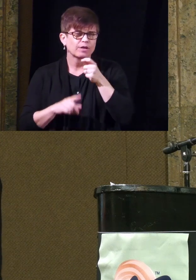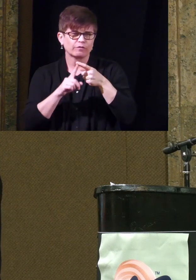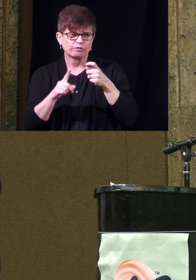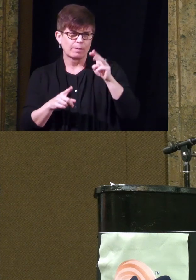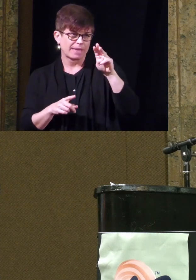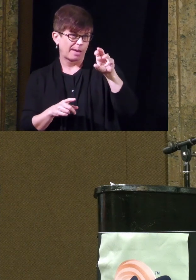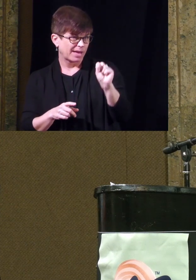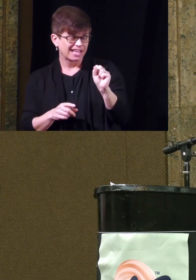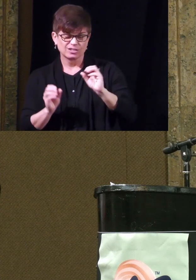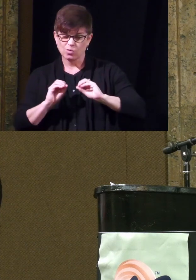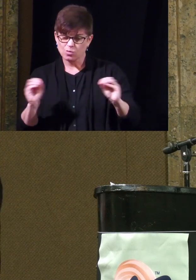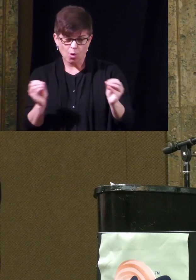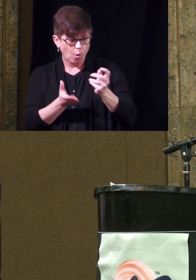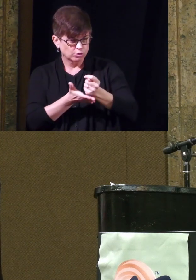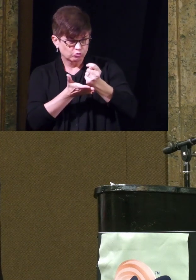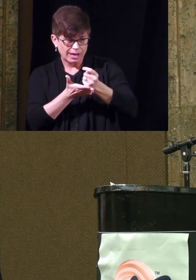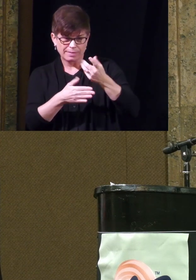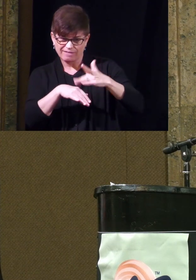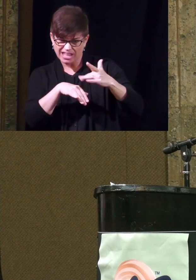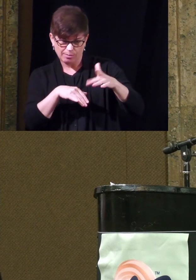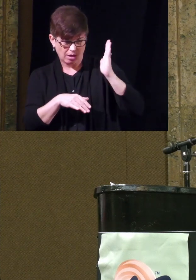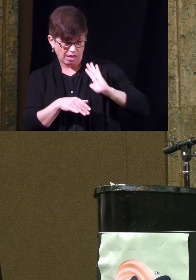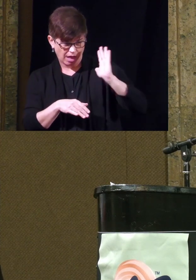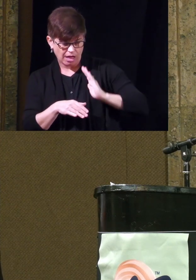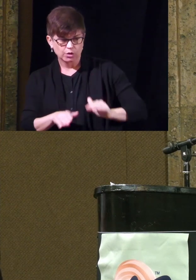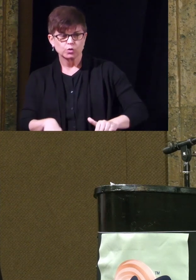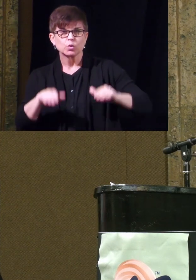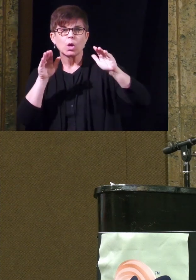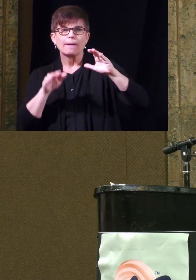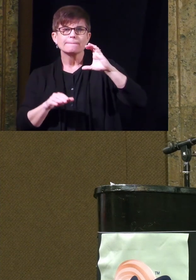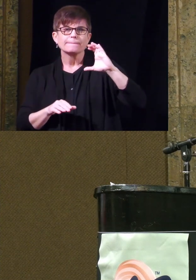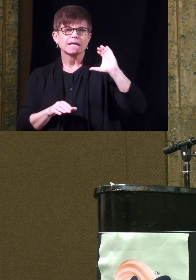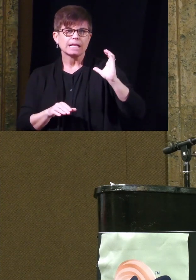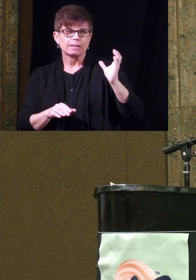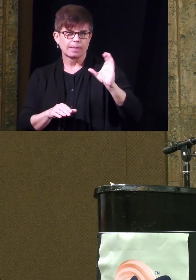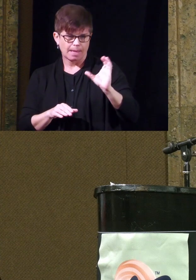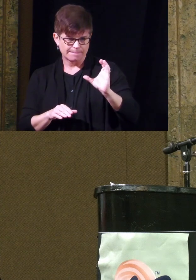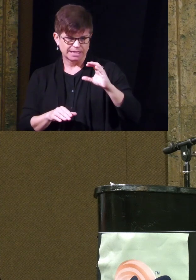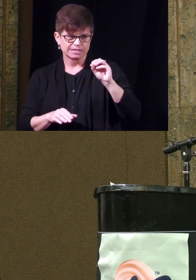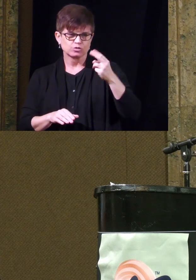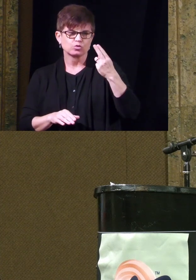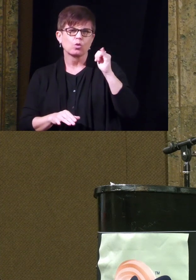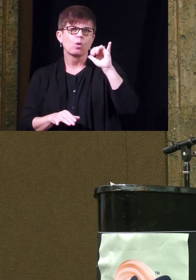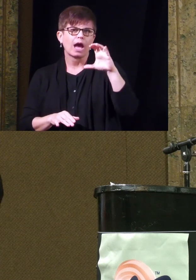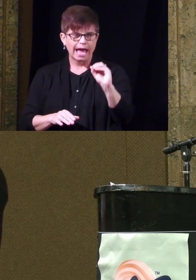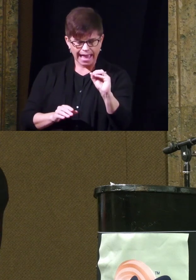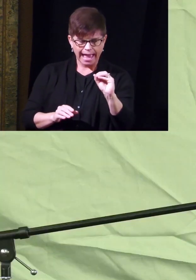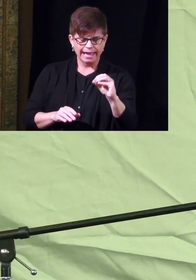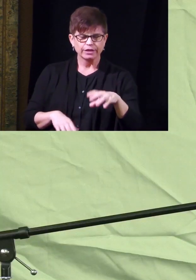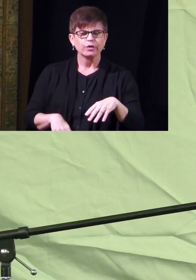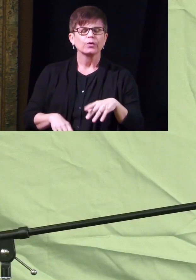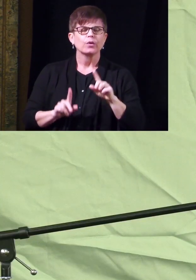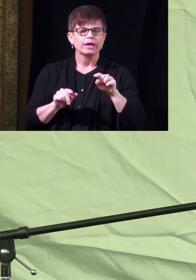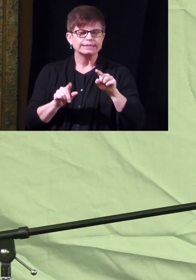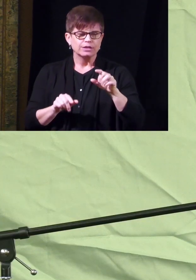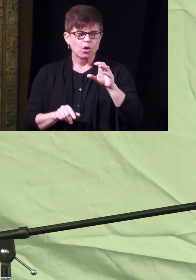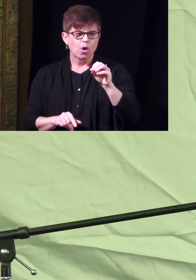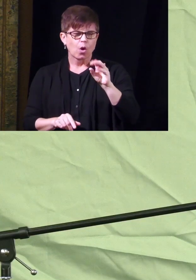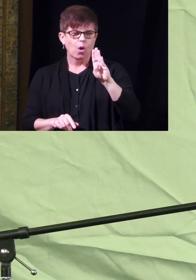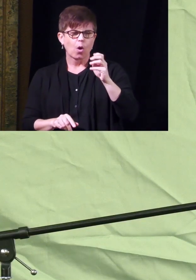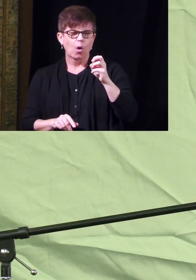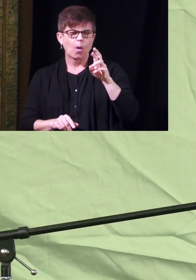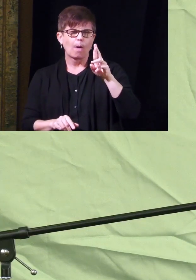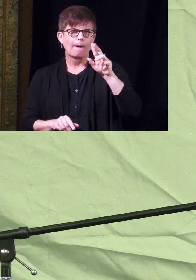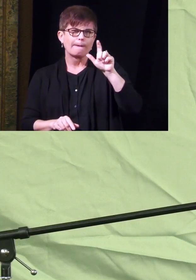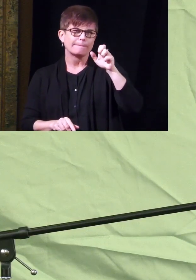was even available. Dr. Boster grew up in Columbus, Ohio, and attended undergraduate at Oberlin College. He earned his MD at the